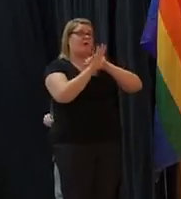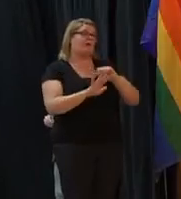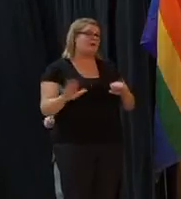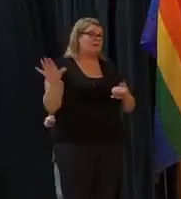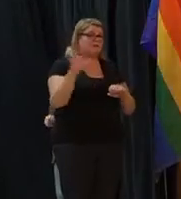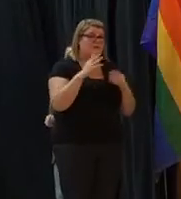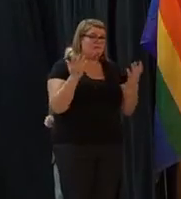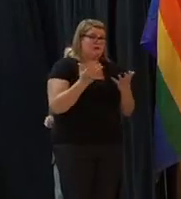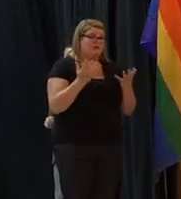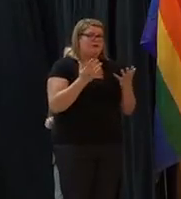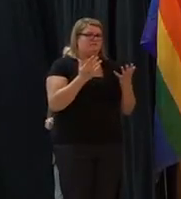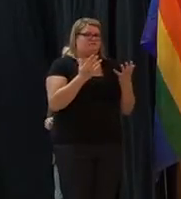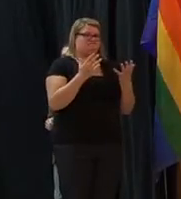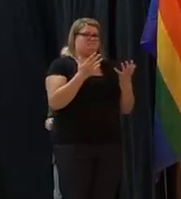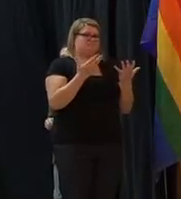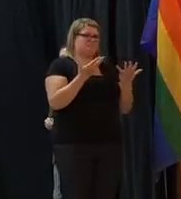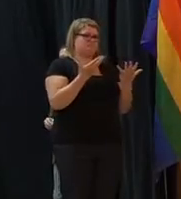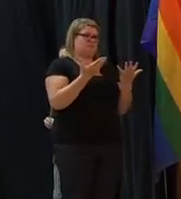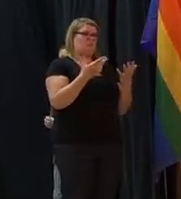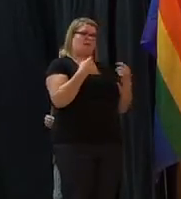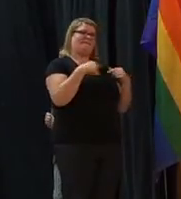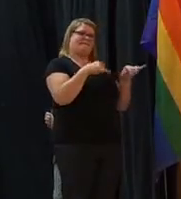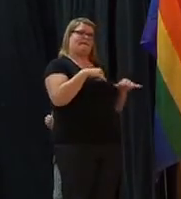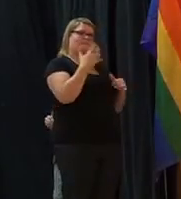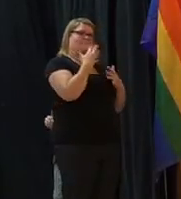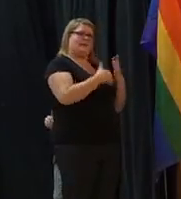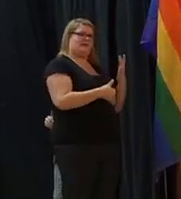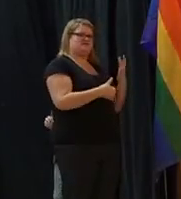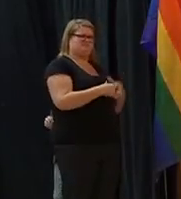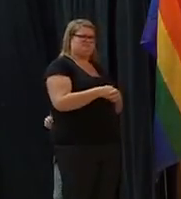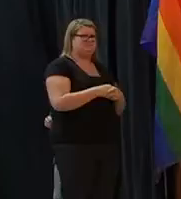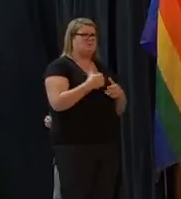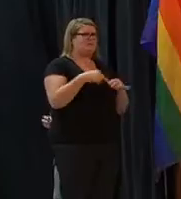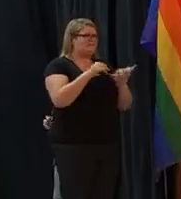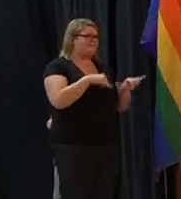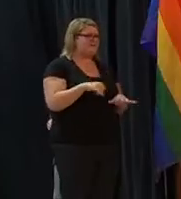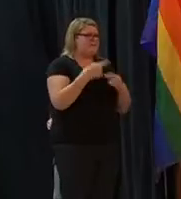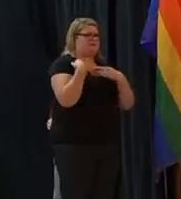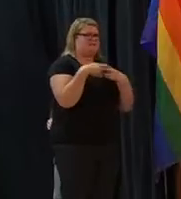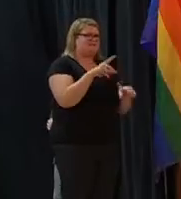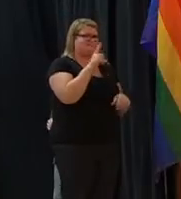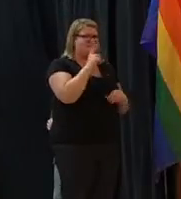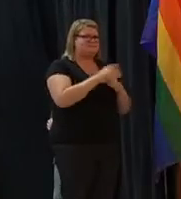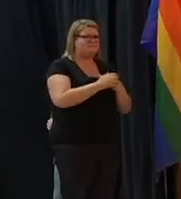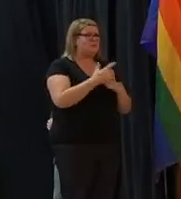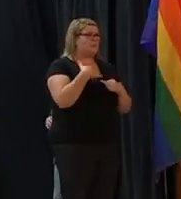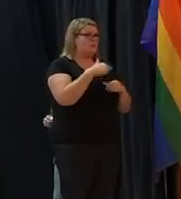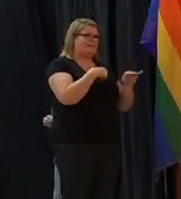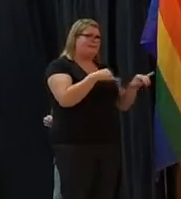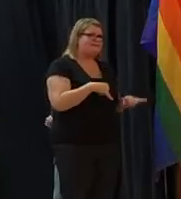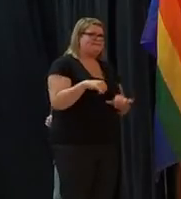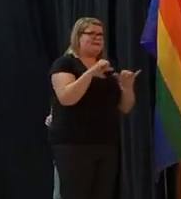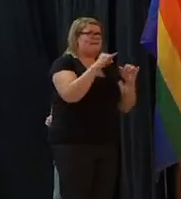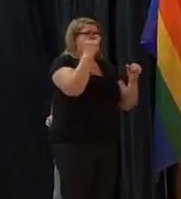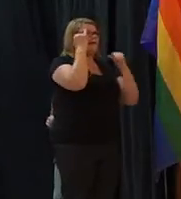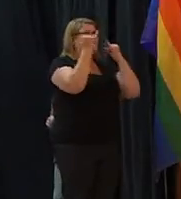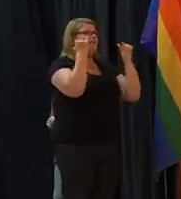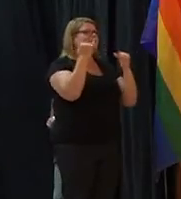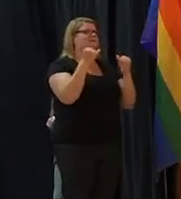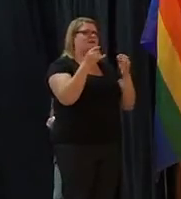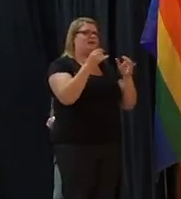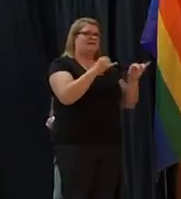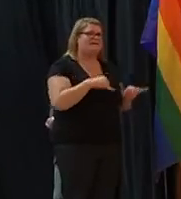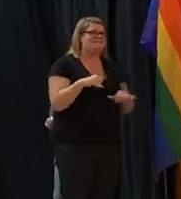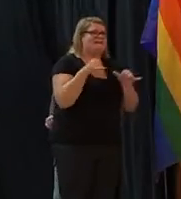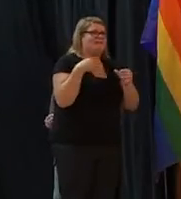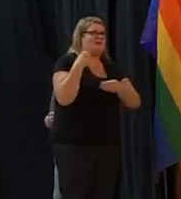nation is not a common bloodline, or a common religion, or a common ideology, or even a